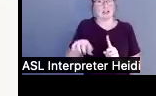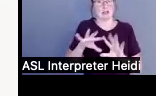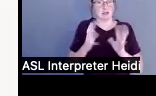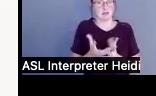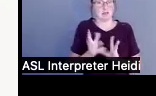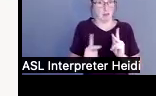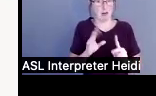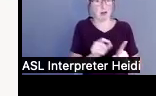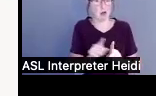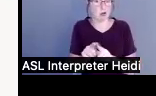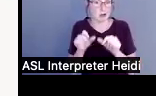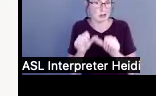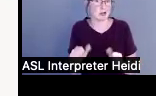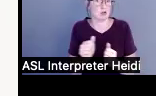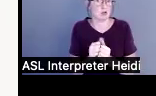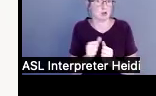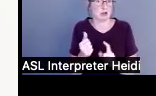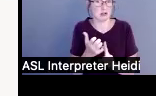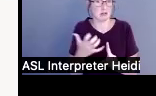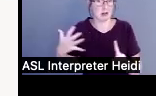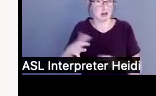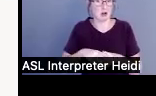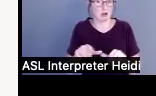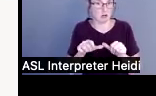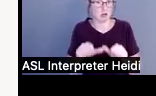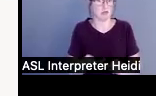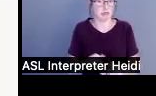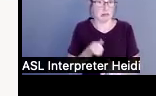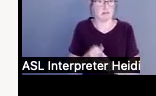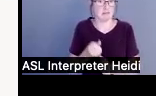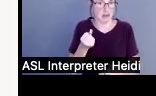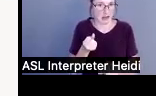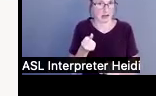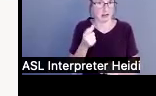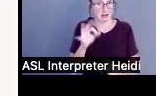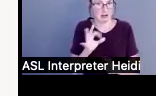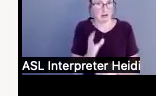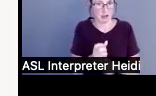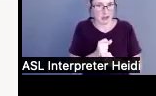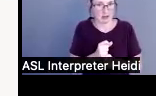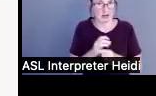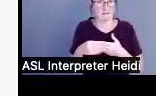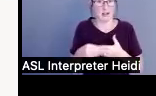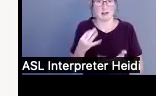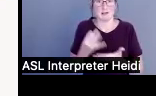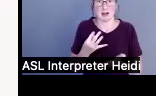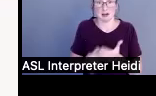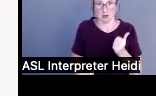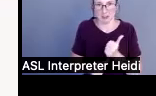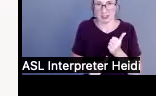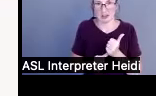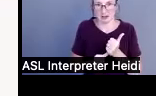population and continuing to expand on the longer term impacts of receiving flexible financial